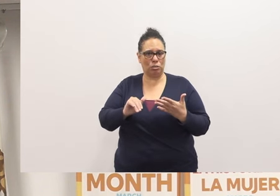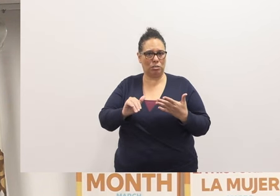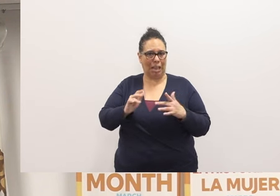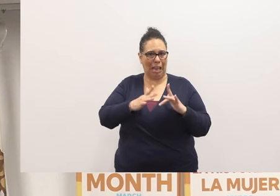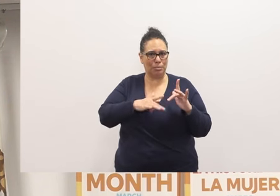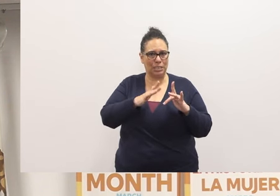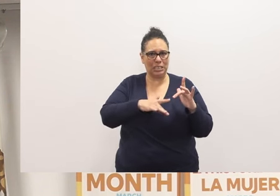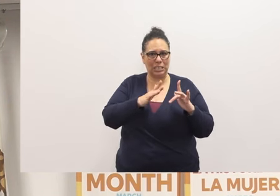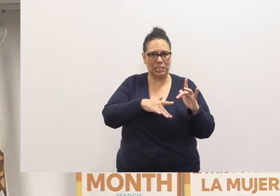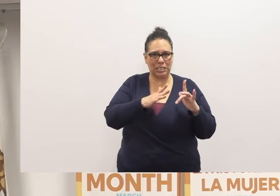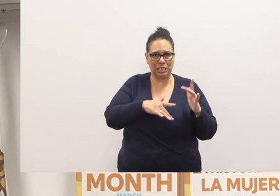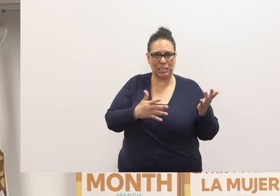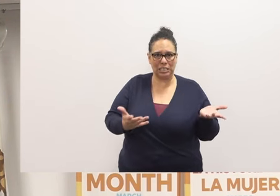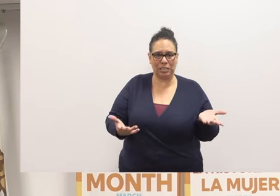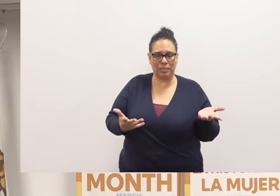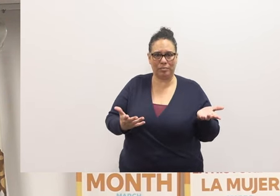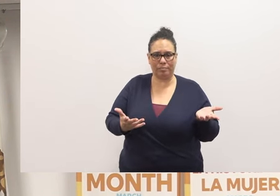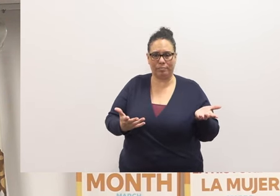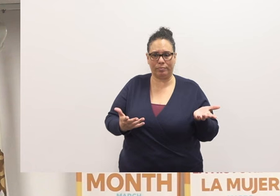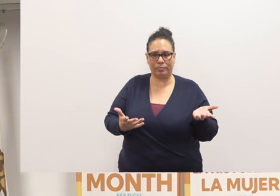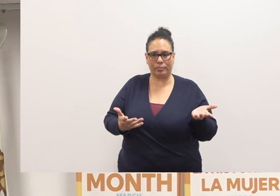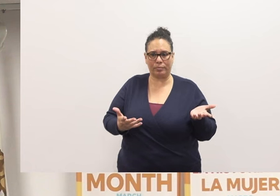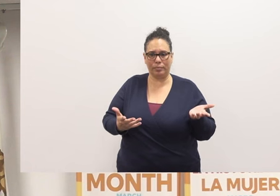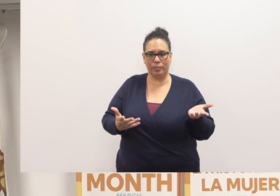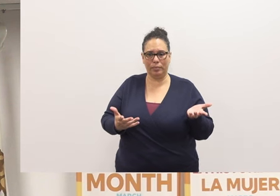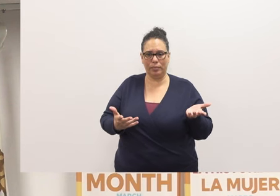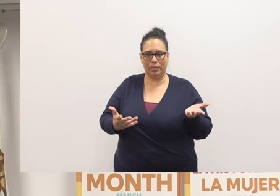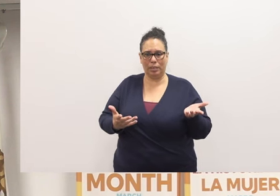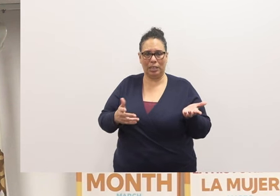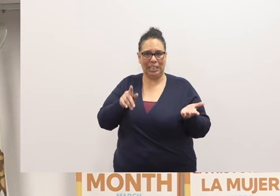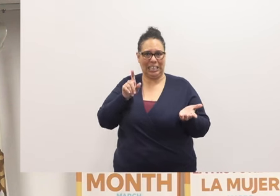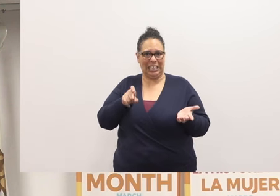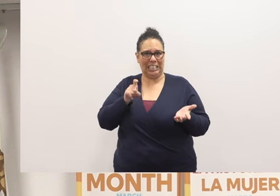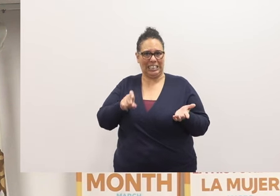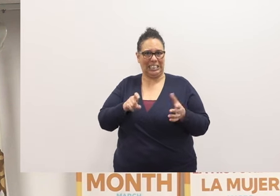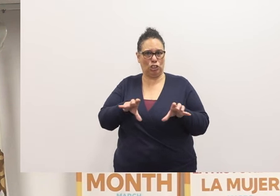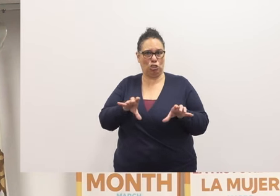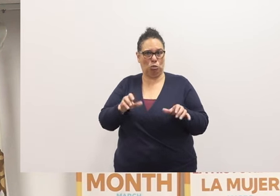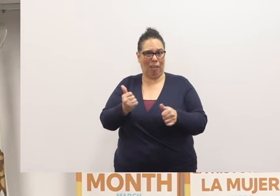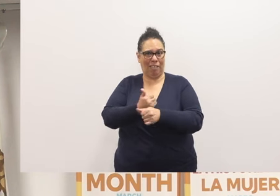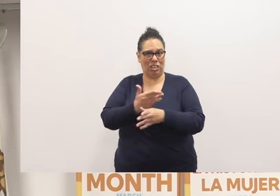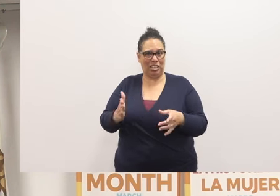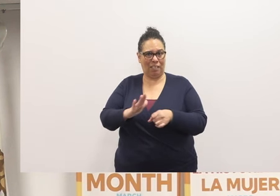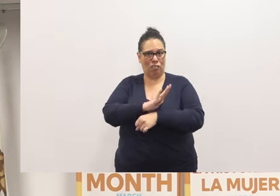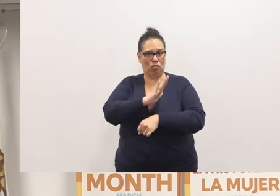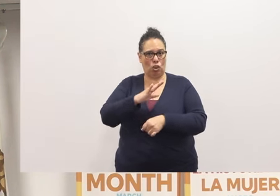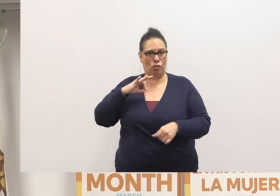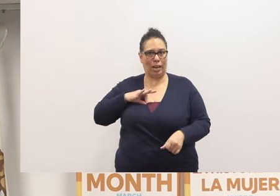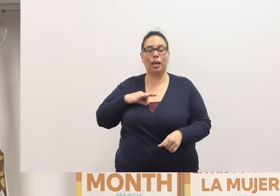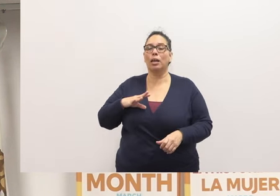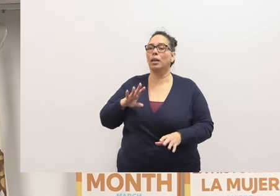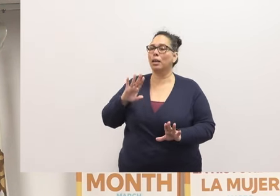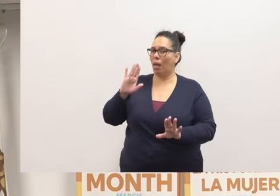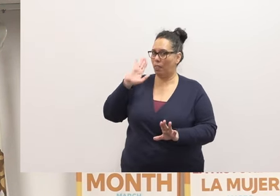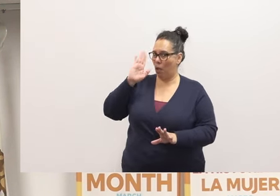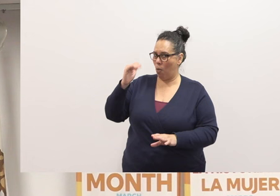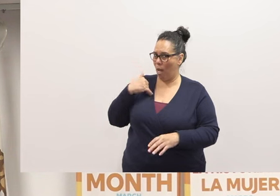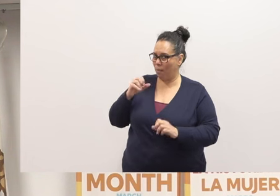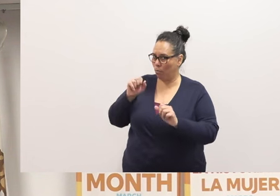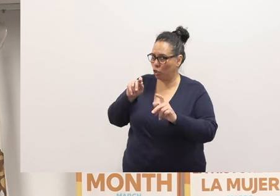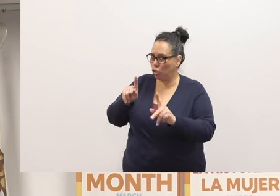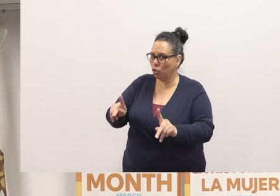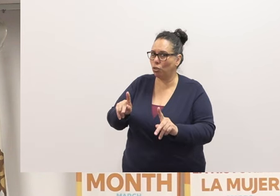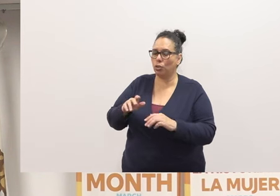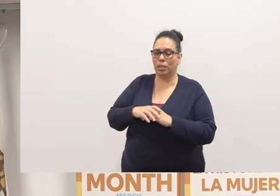unexcused absences, then they are going to be entitled to do everything for full credit. They'll have the opportunity. Correct. That doesn't mean that they